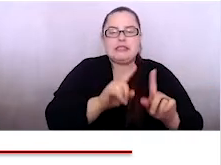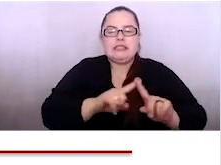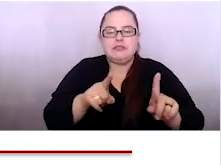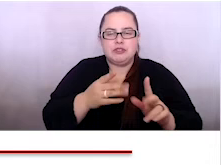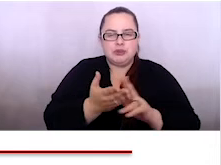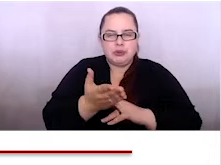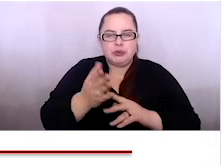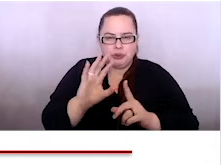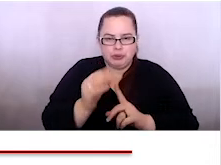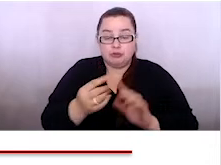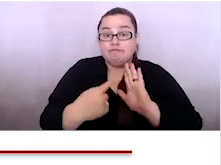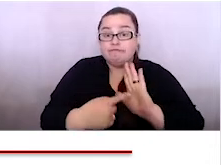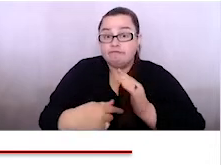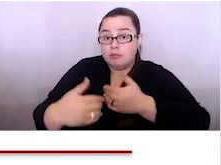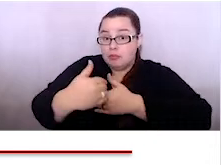is bread.